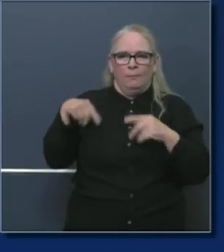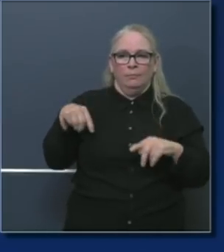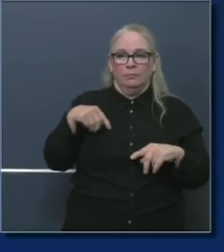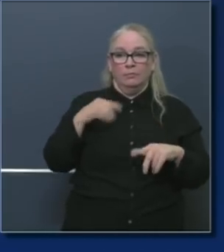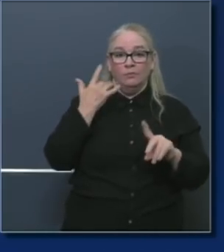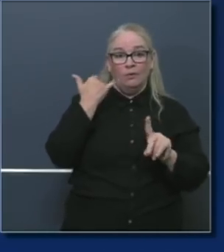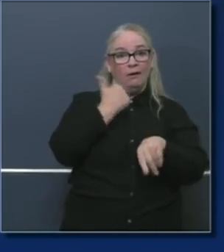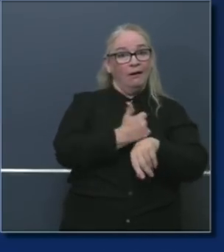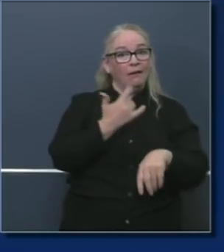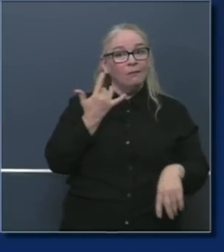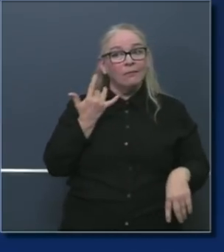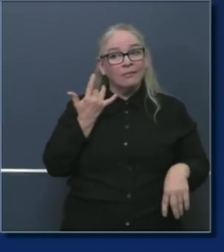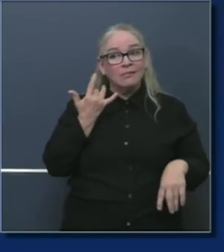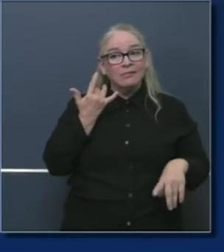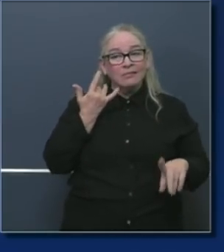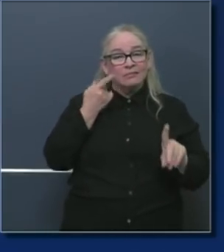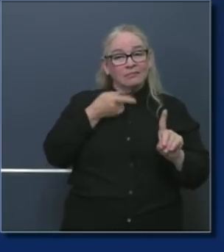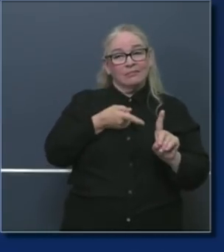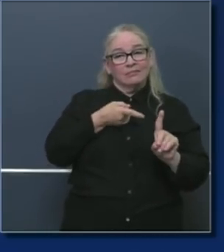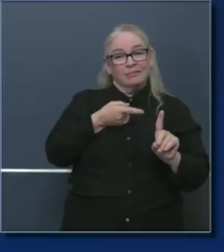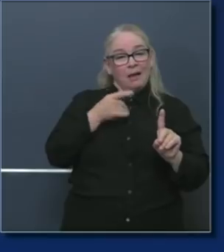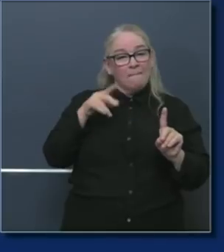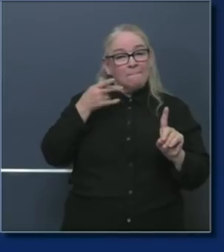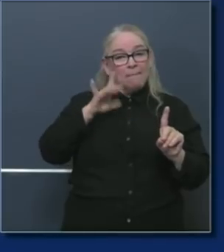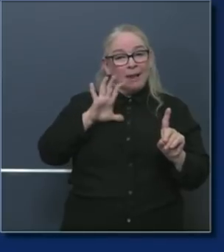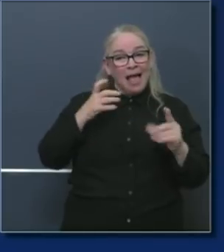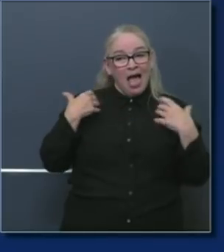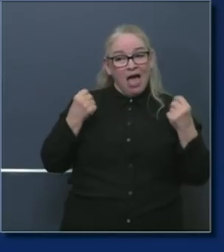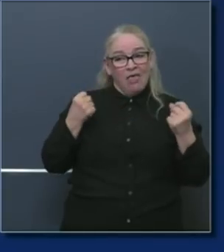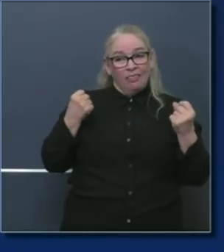California Department of Public Health criteria.